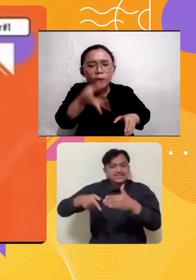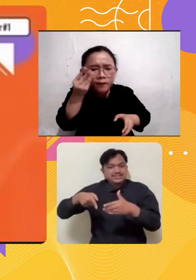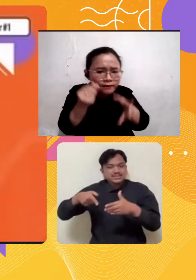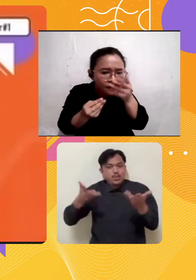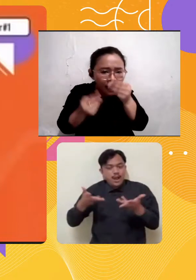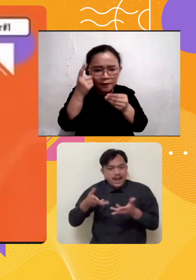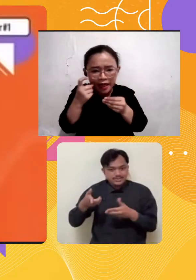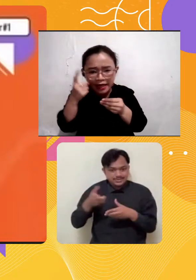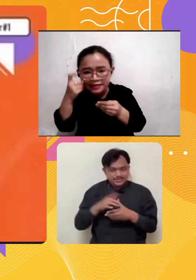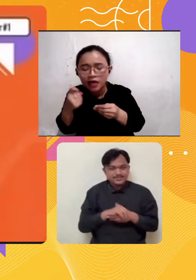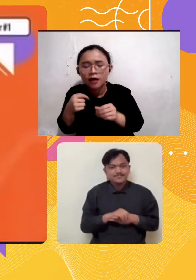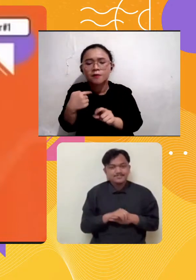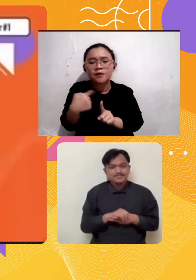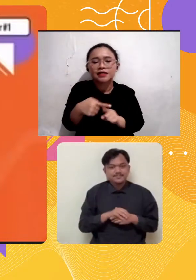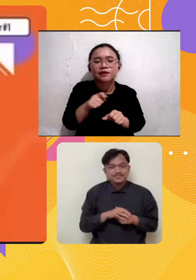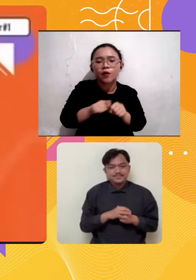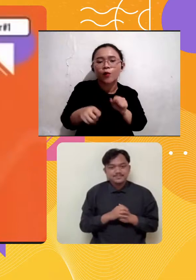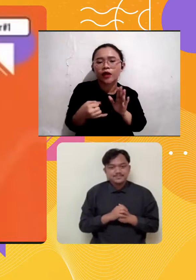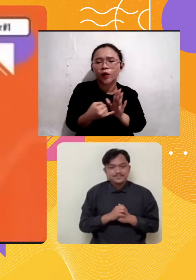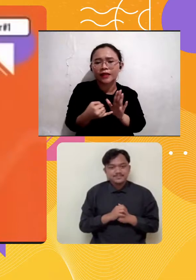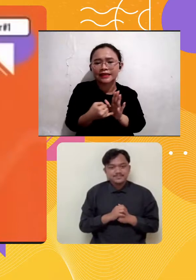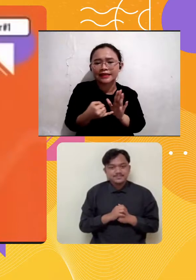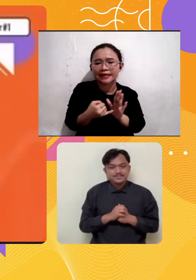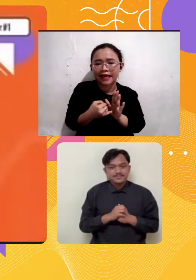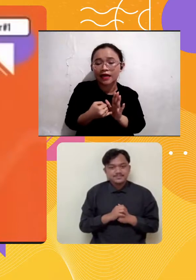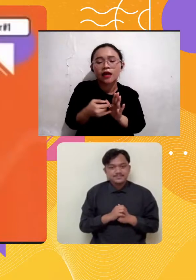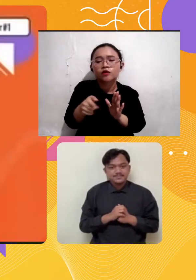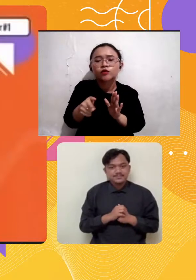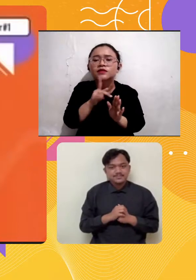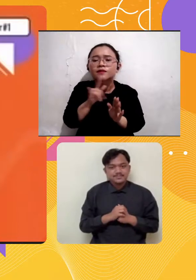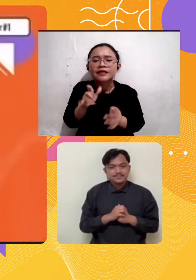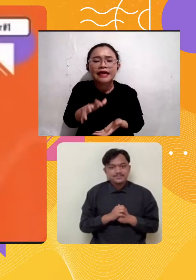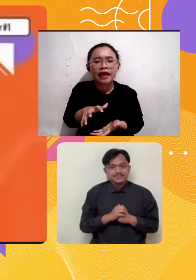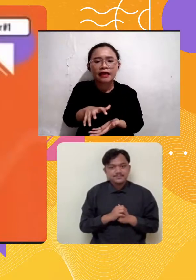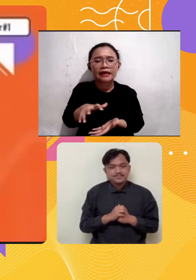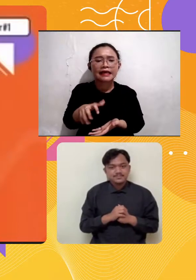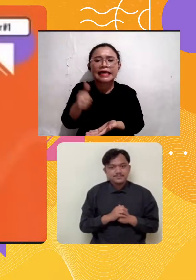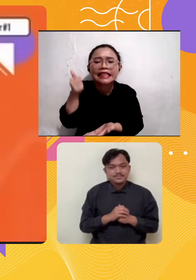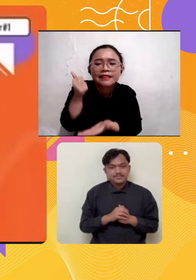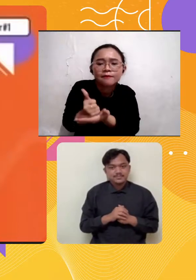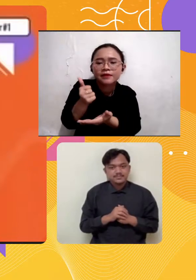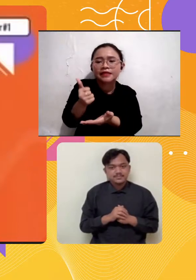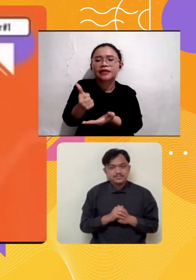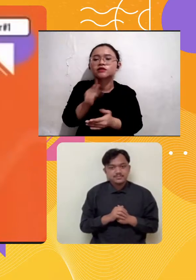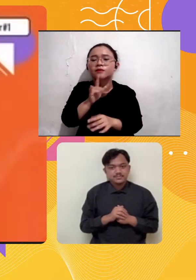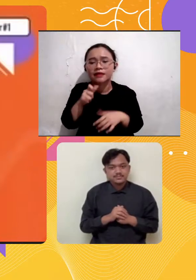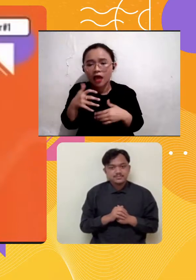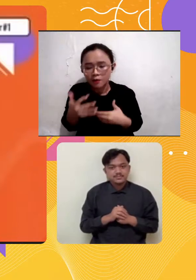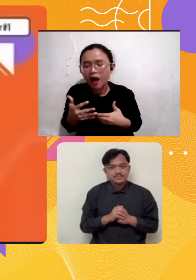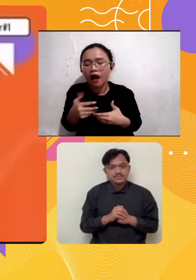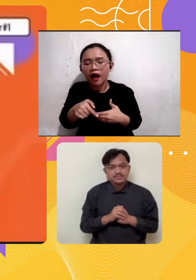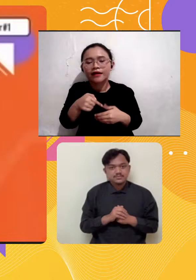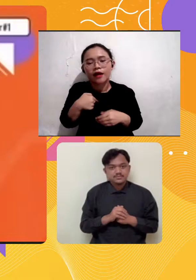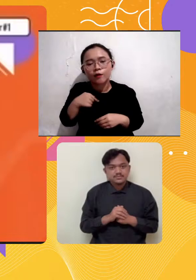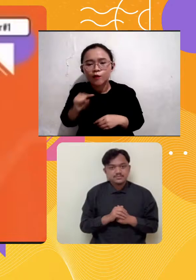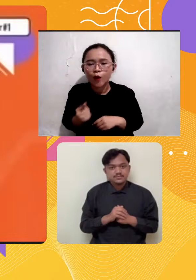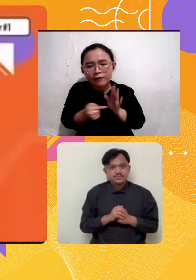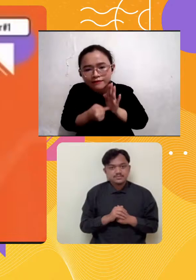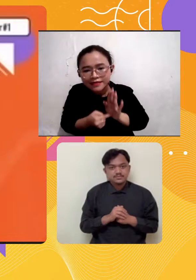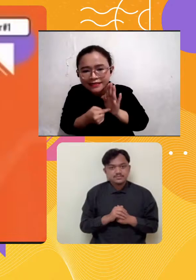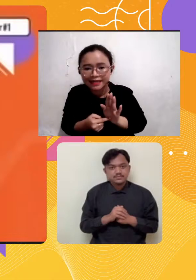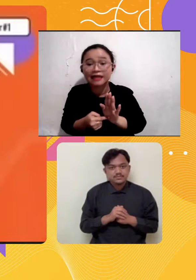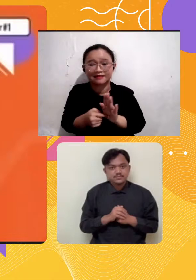the content quality assurance is one of the priority that the members voted. So I would like to also